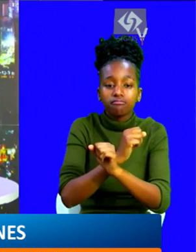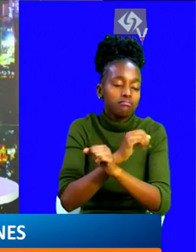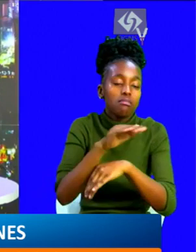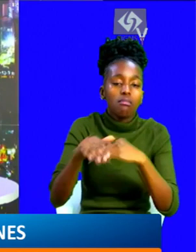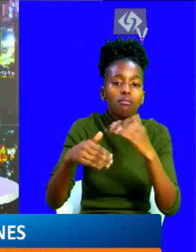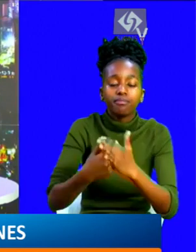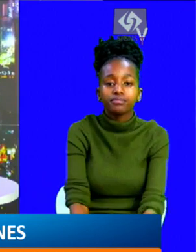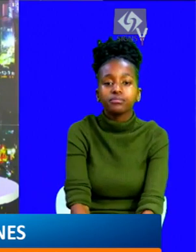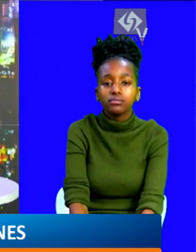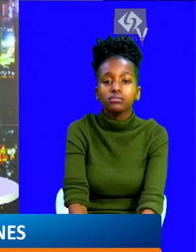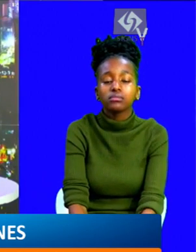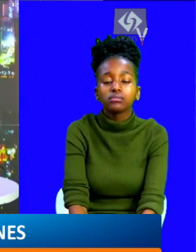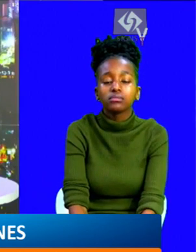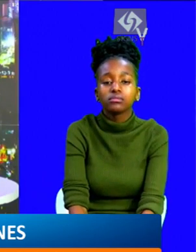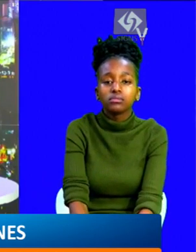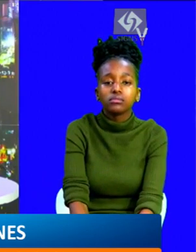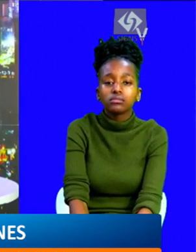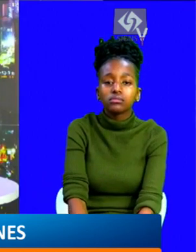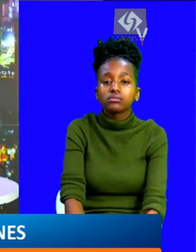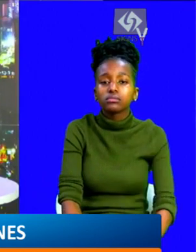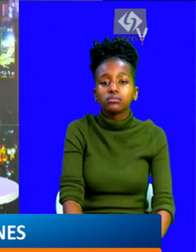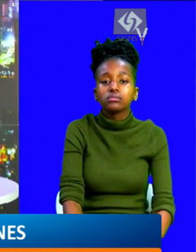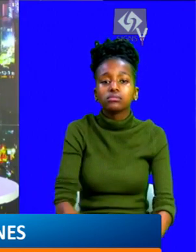PP1, PP2, and those in grade 1 up to